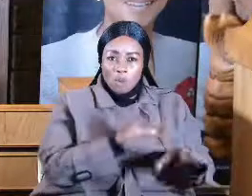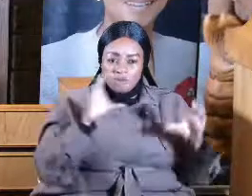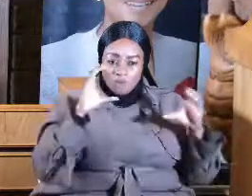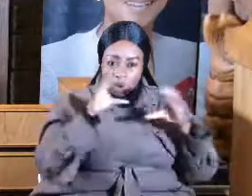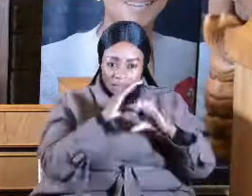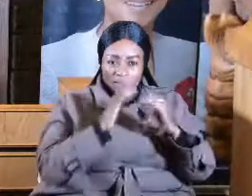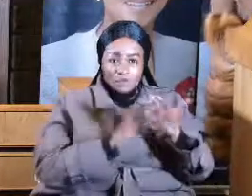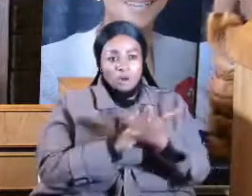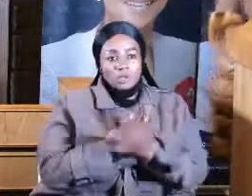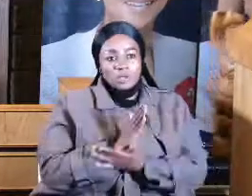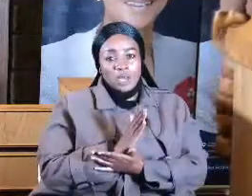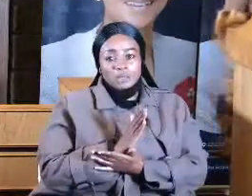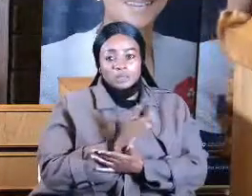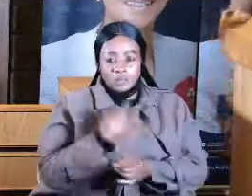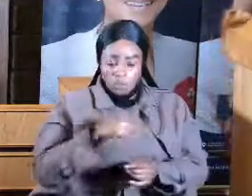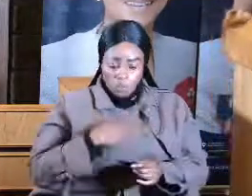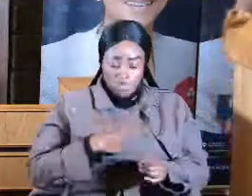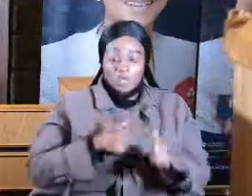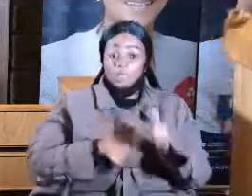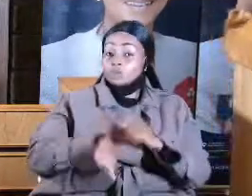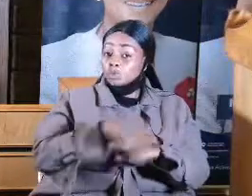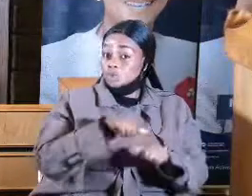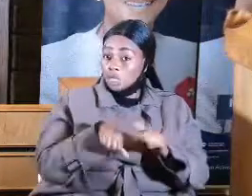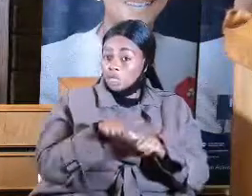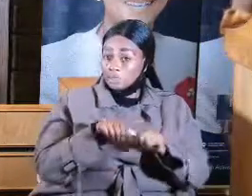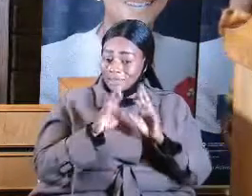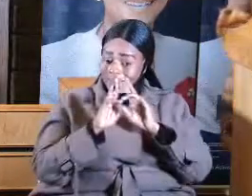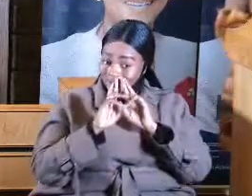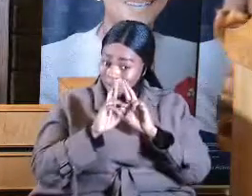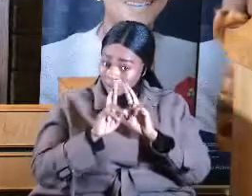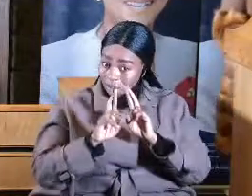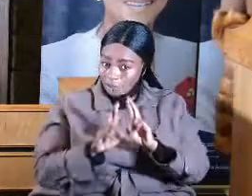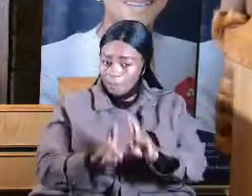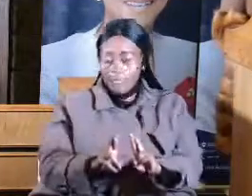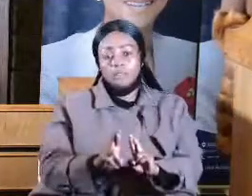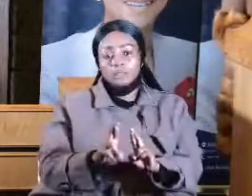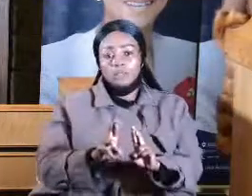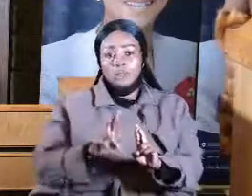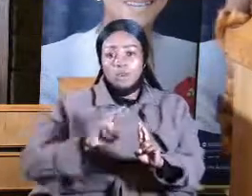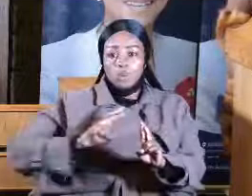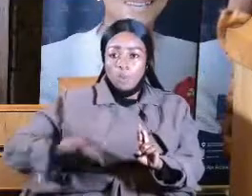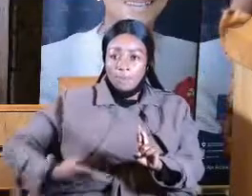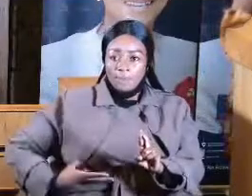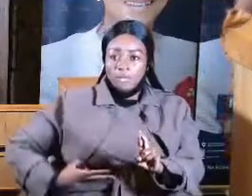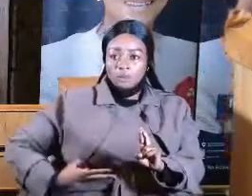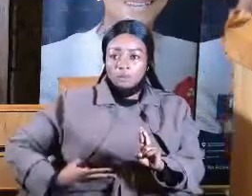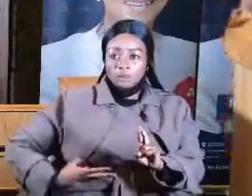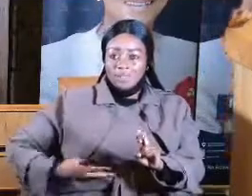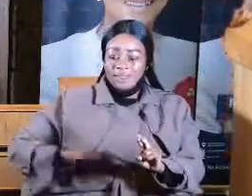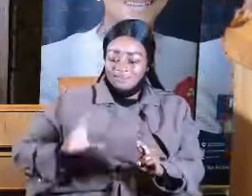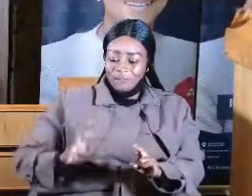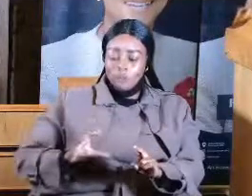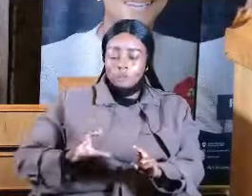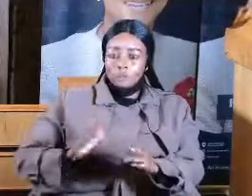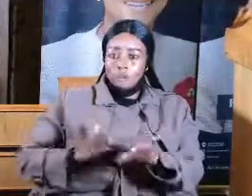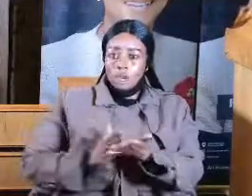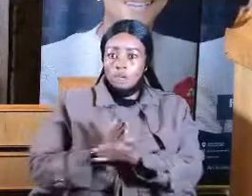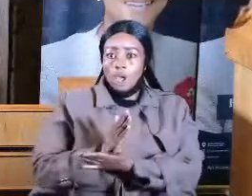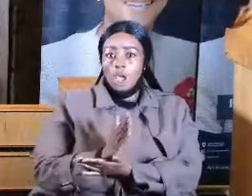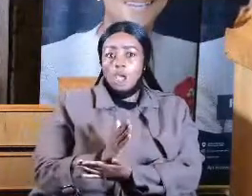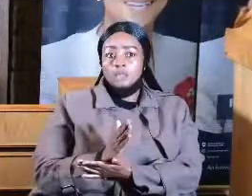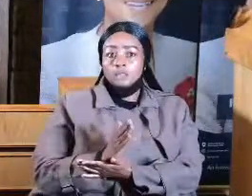rights. A society that respects women and enforces their rights and their